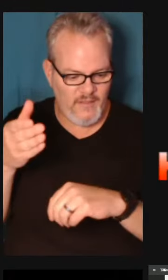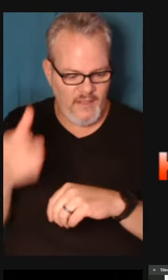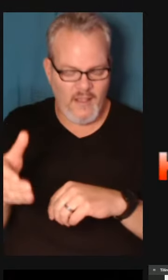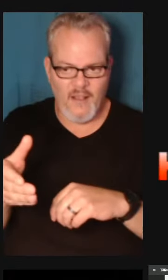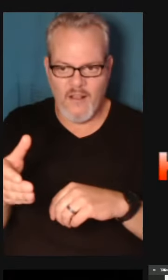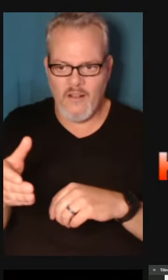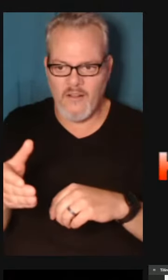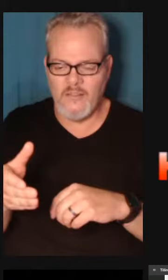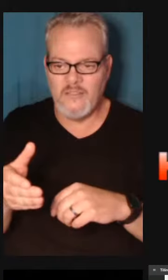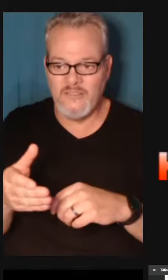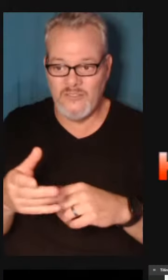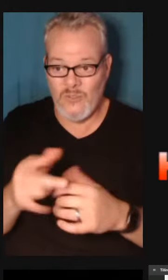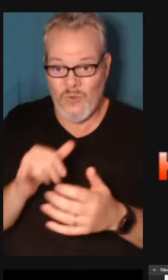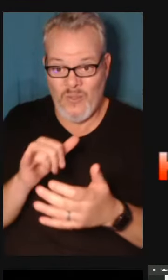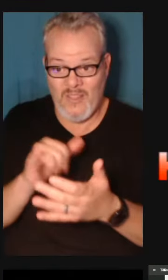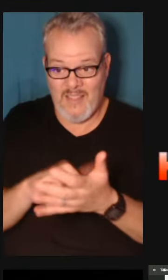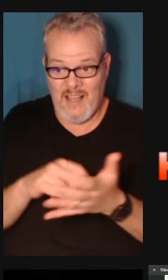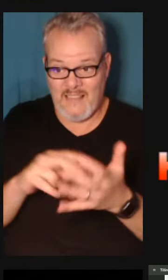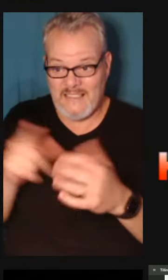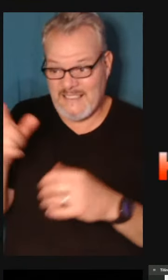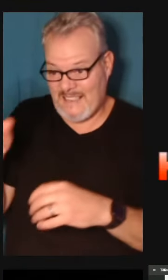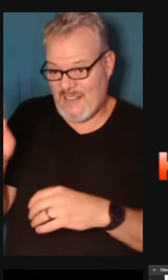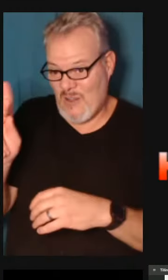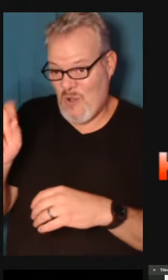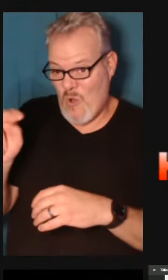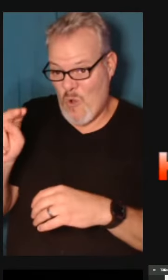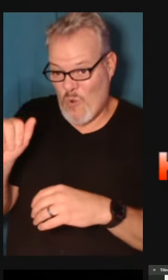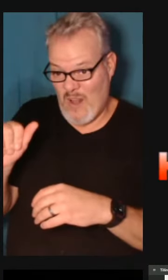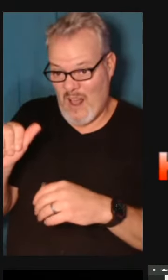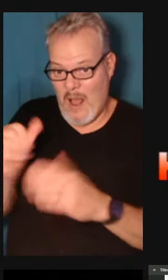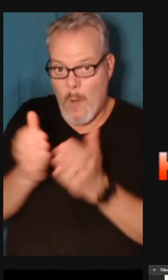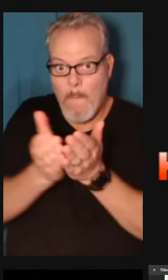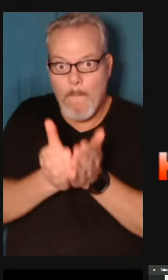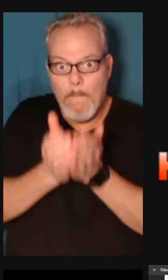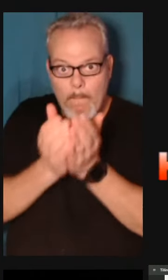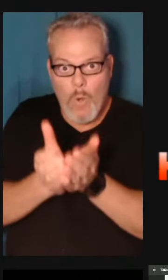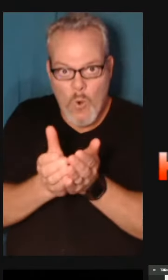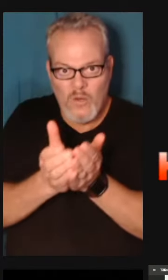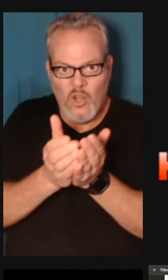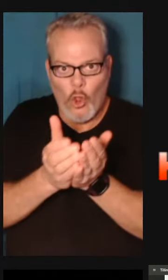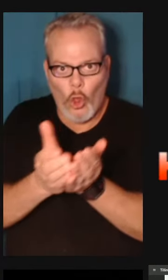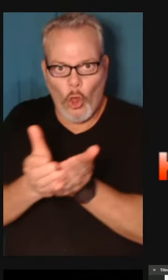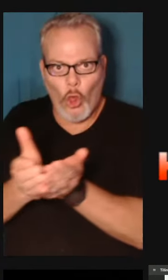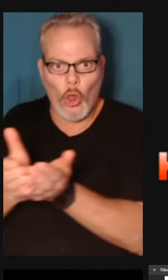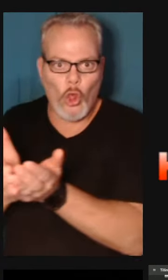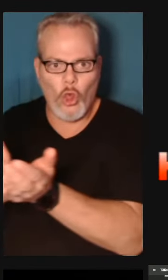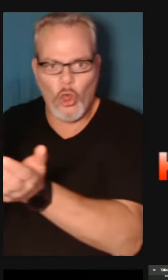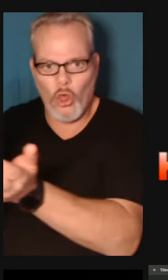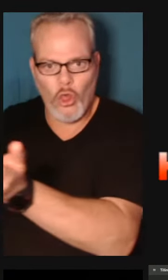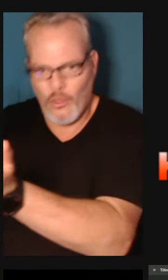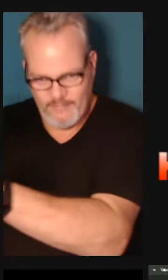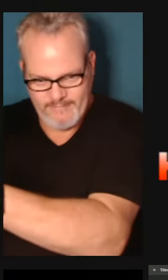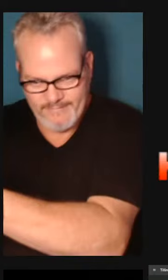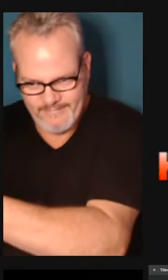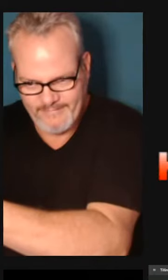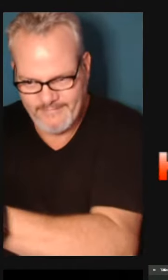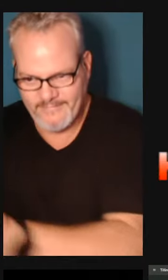in Keho and Kona. Powerboat washed onto the dock all the way in the Kona side.